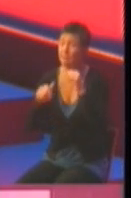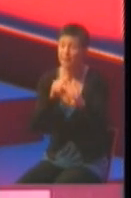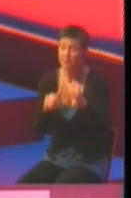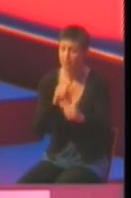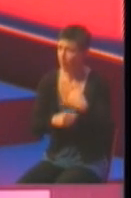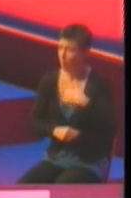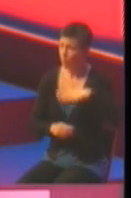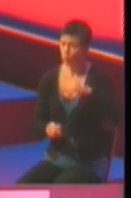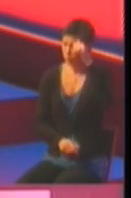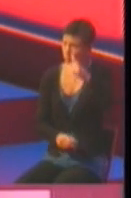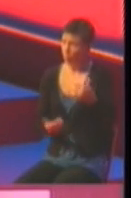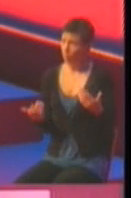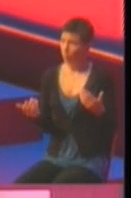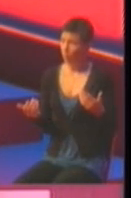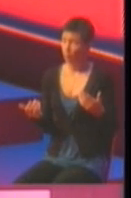I.